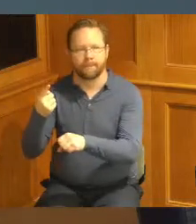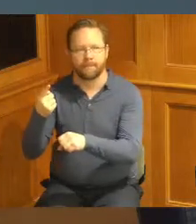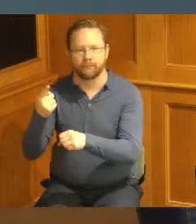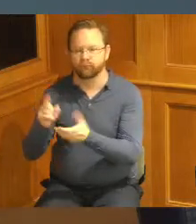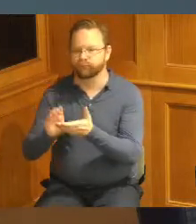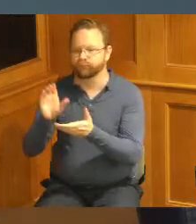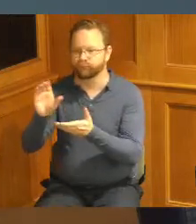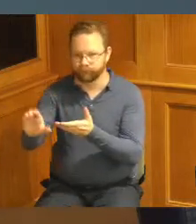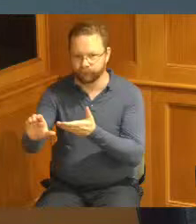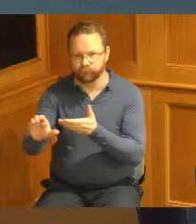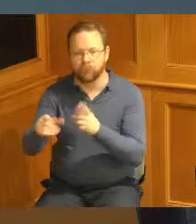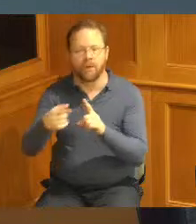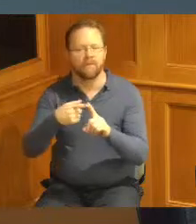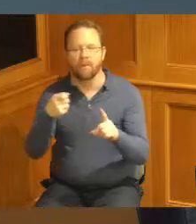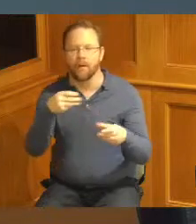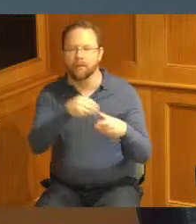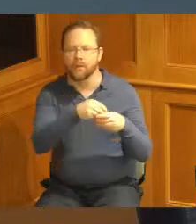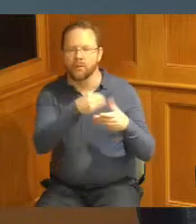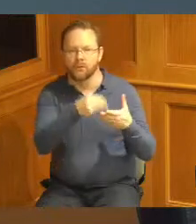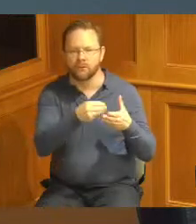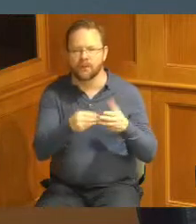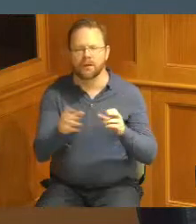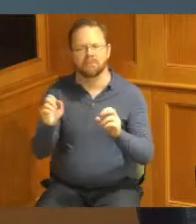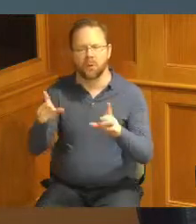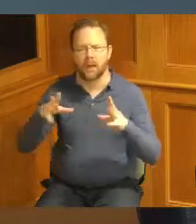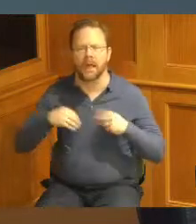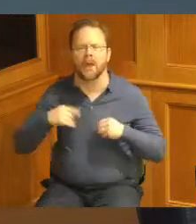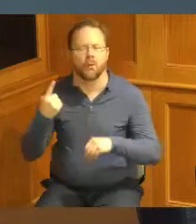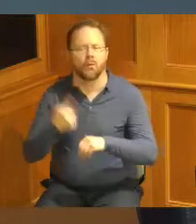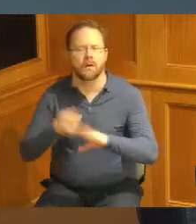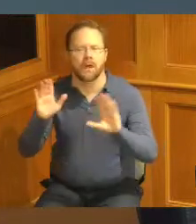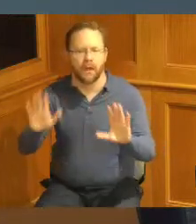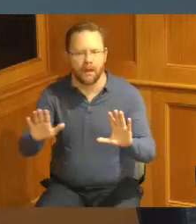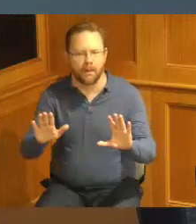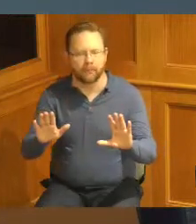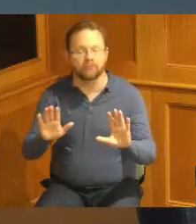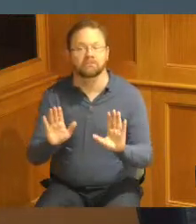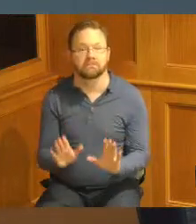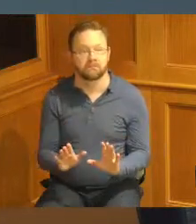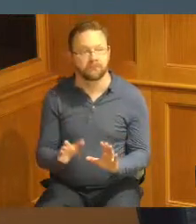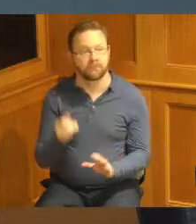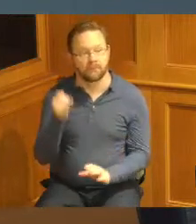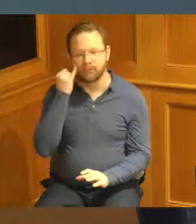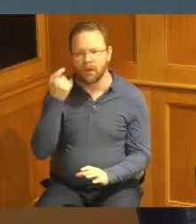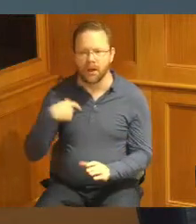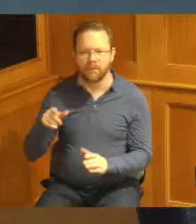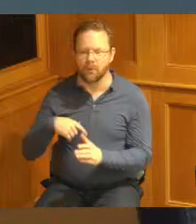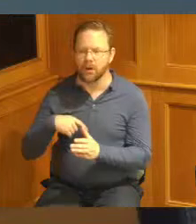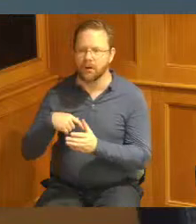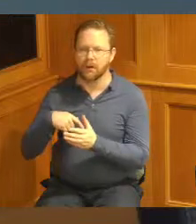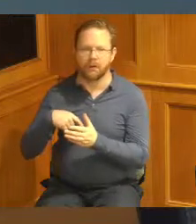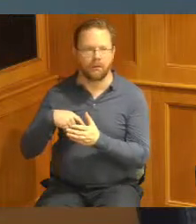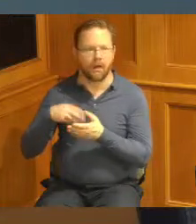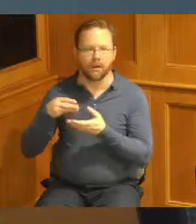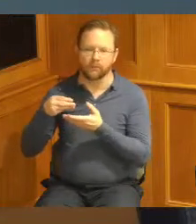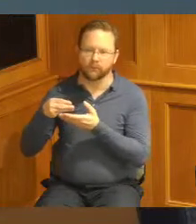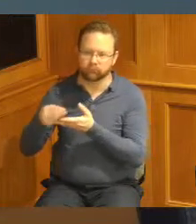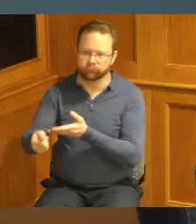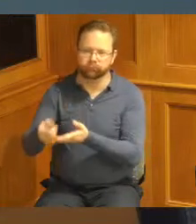allocation through the reserve, that's okay for me. But at the point where we're giving money and